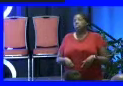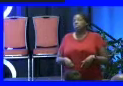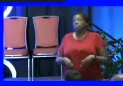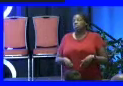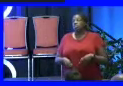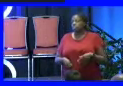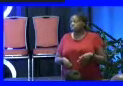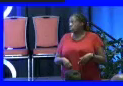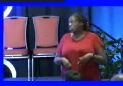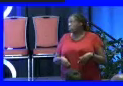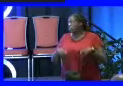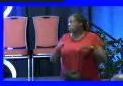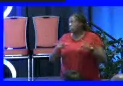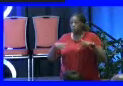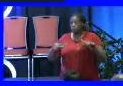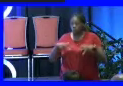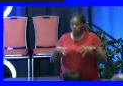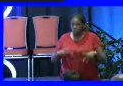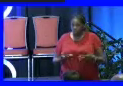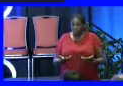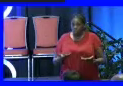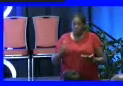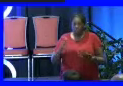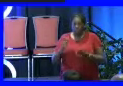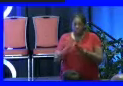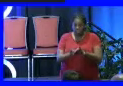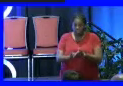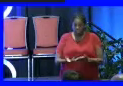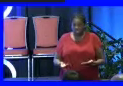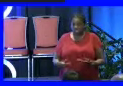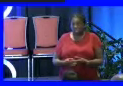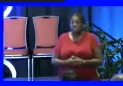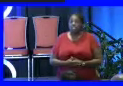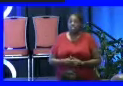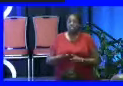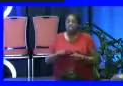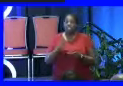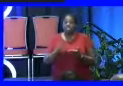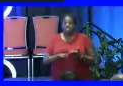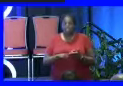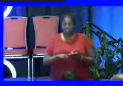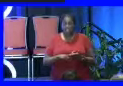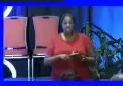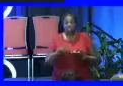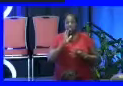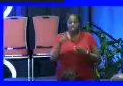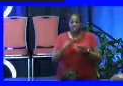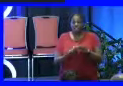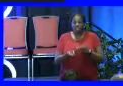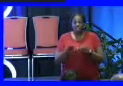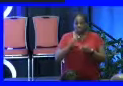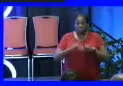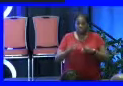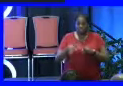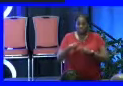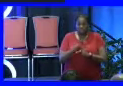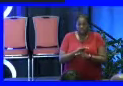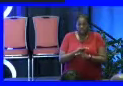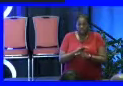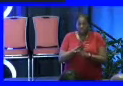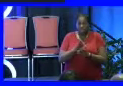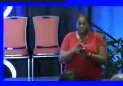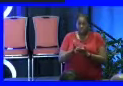stop. You could walk it, take you about 10 minutes, right? And you might be in two different continuums of care, like